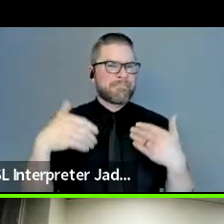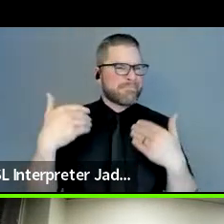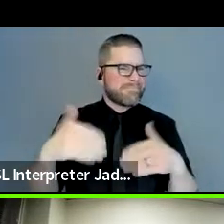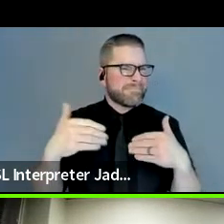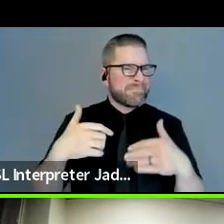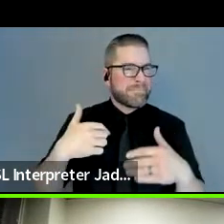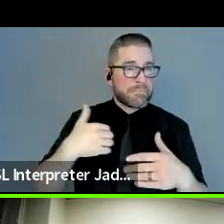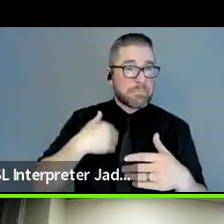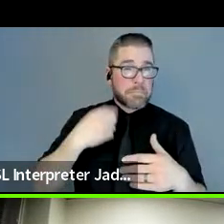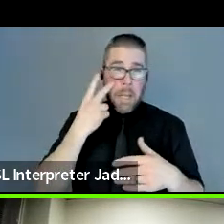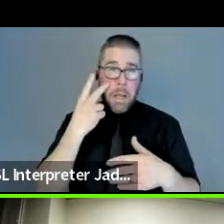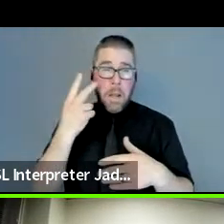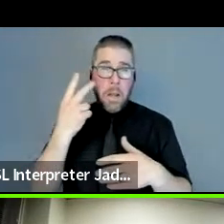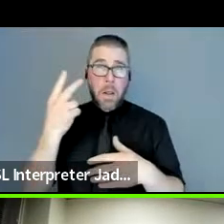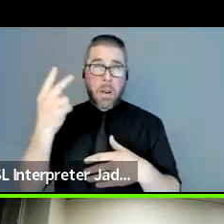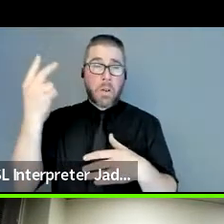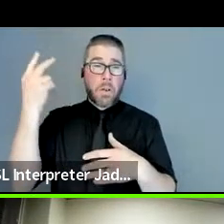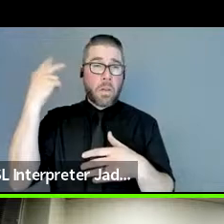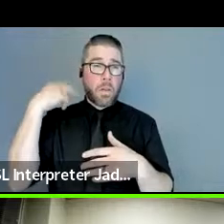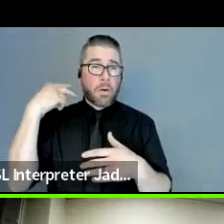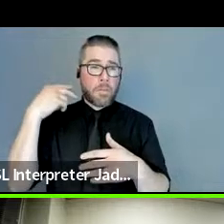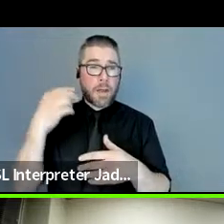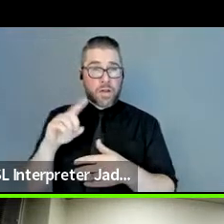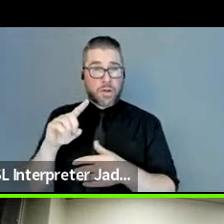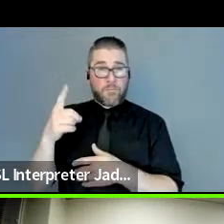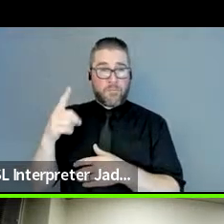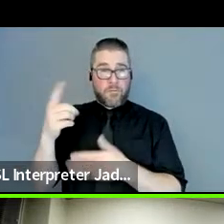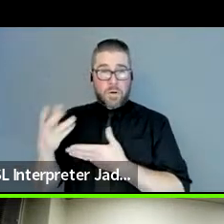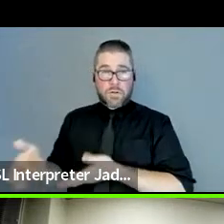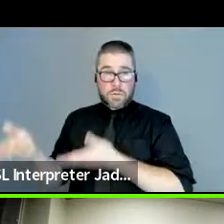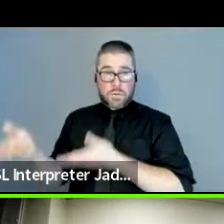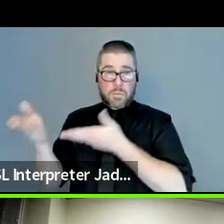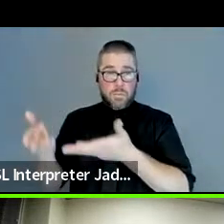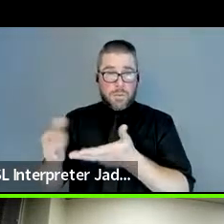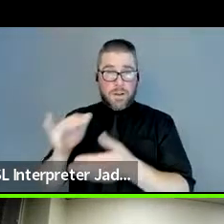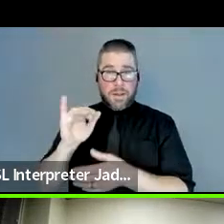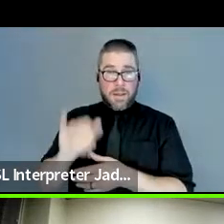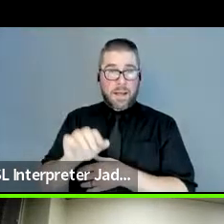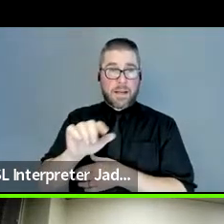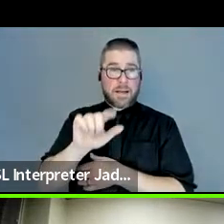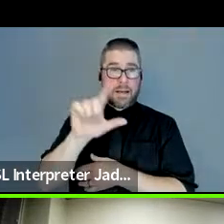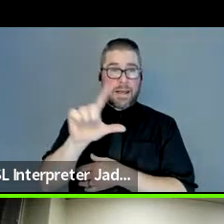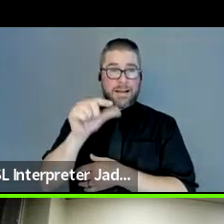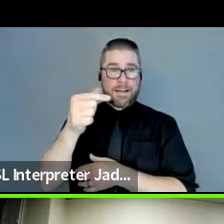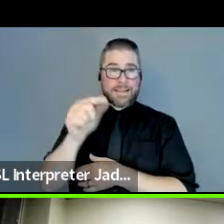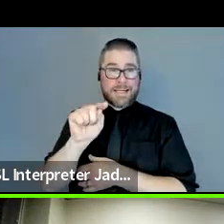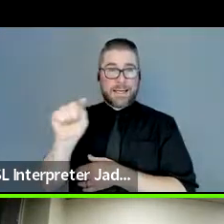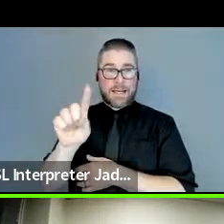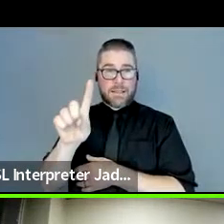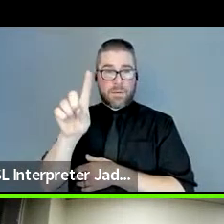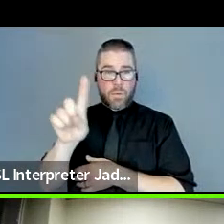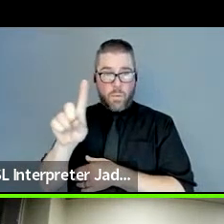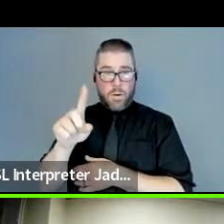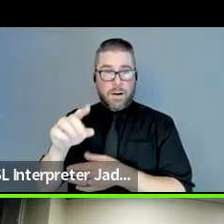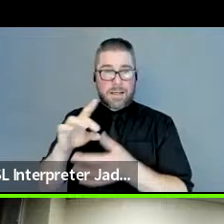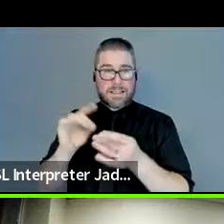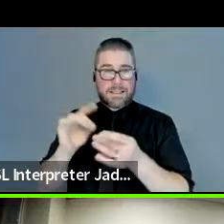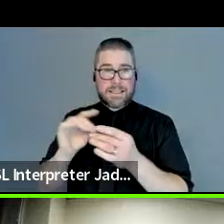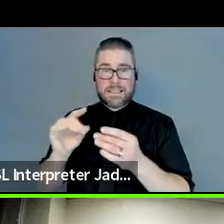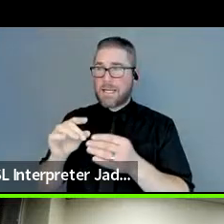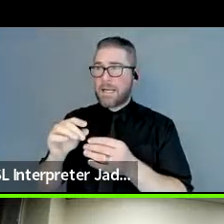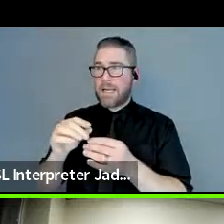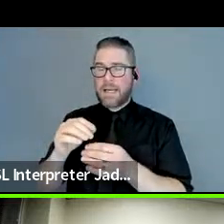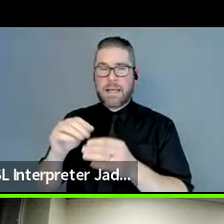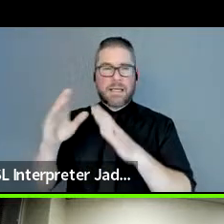Can you hear me okay? Okay, LG.1, residential lawn garden equipment. This is